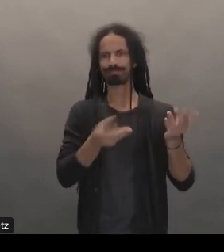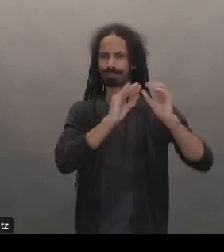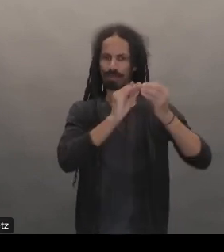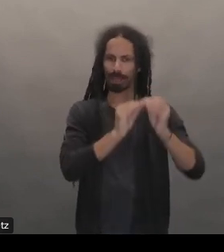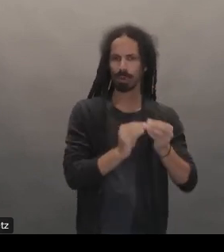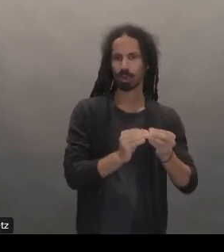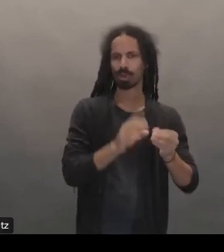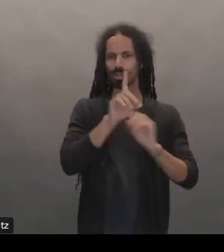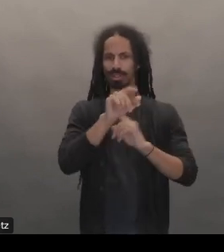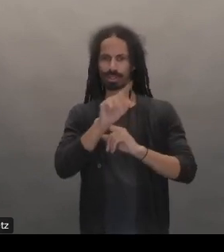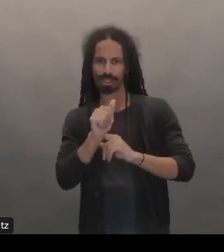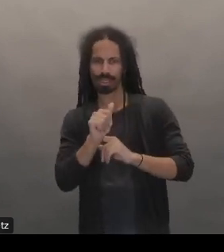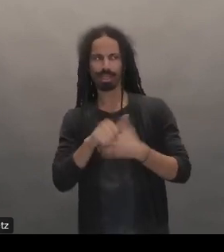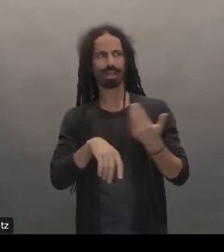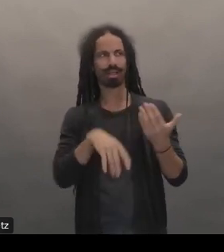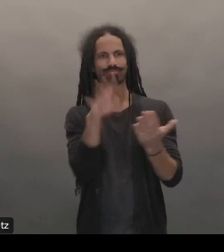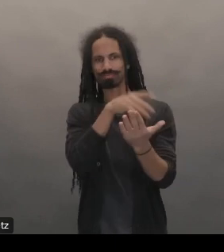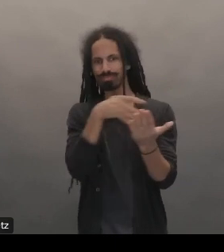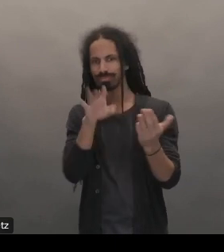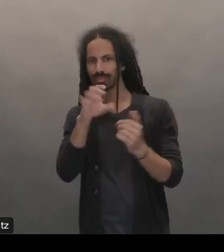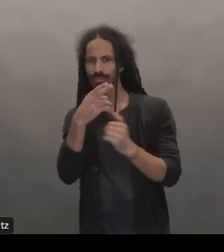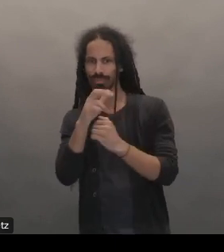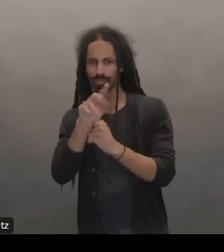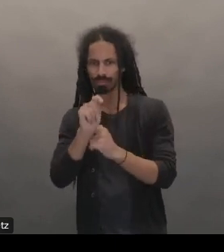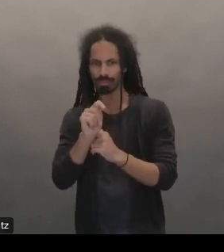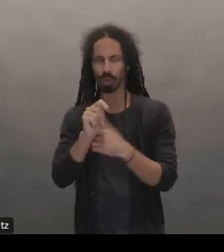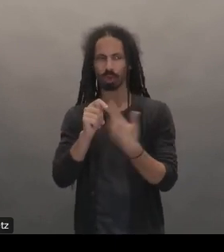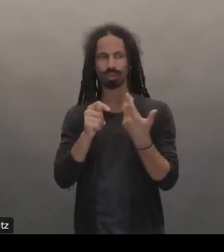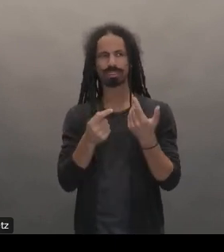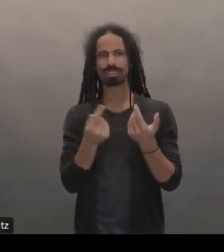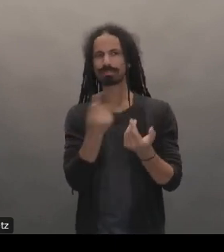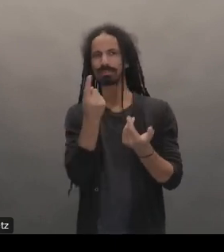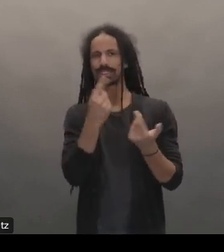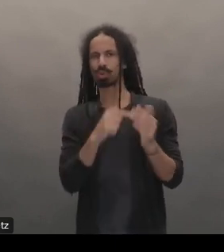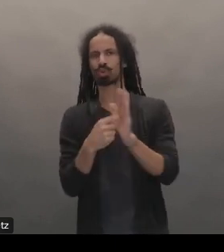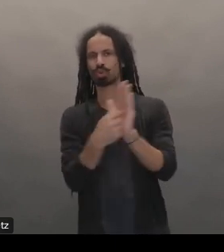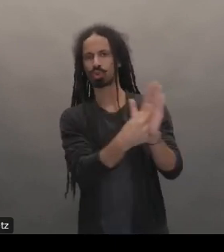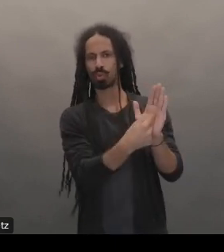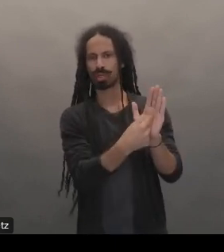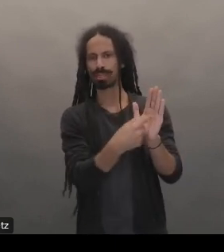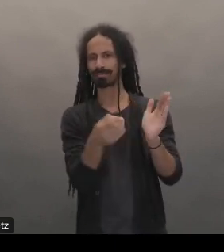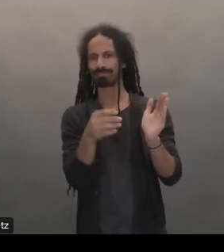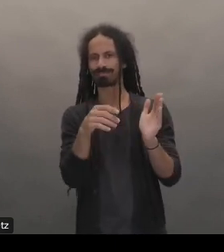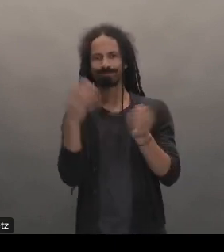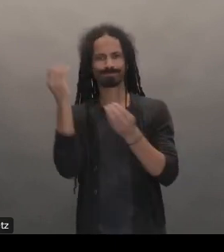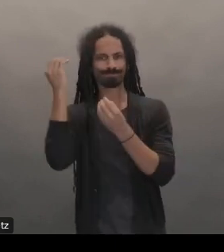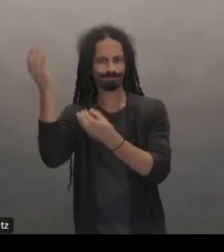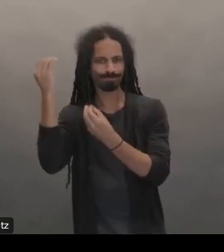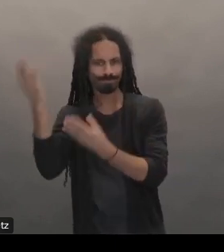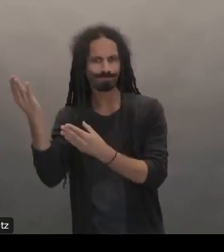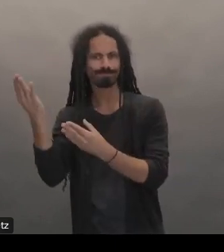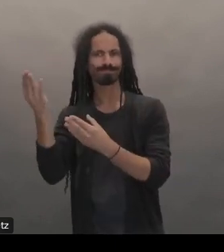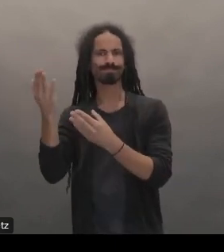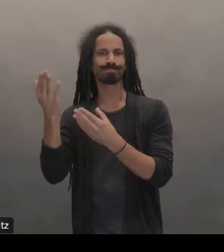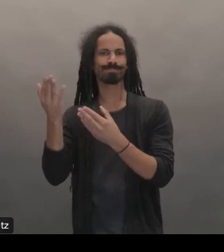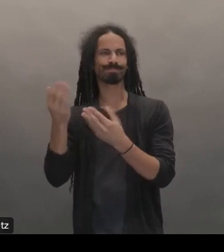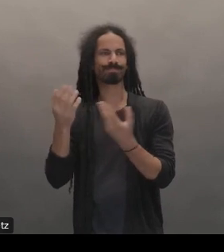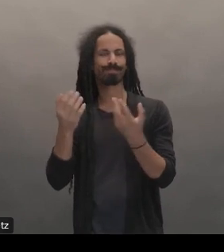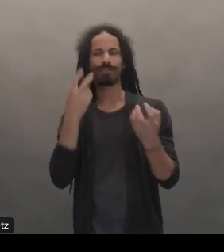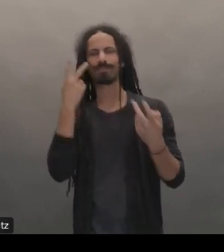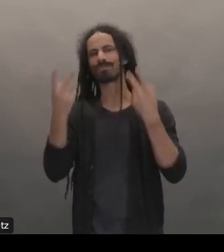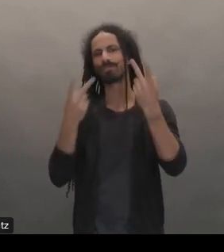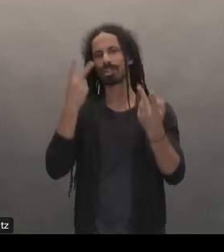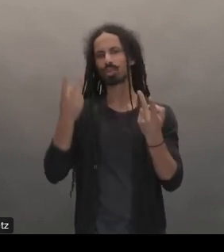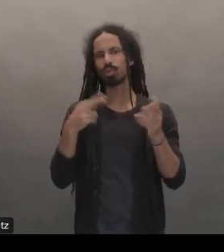a chart, some sort of representative of data, some sort of visual representative